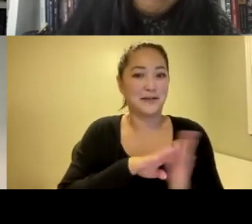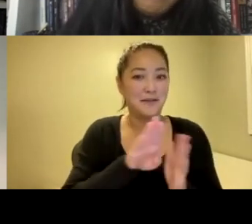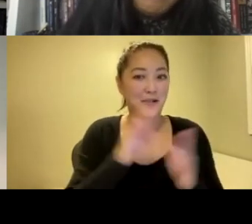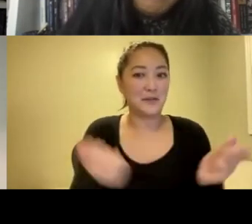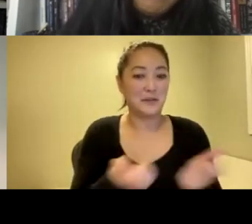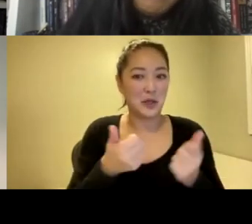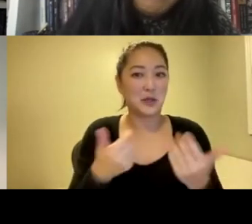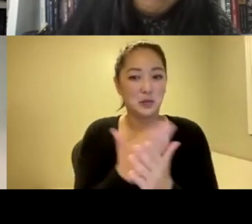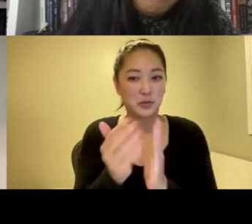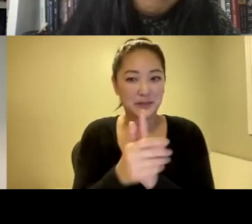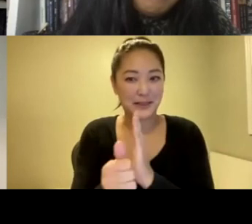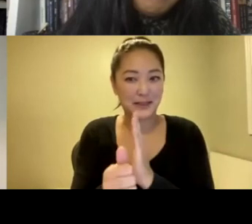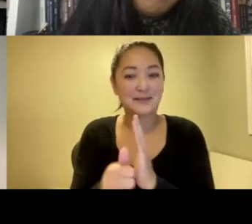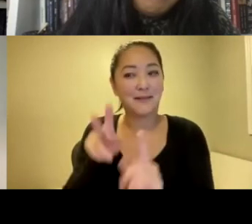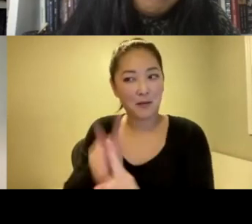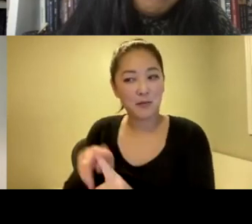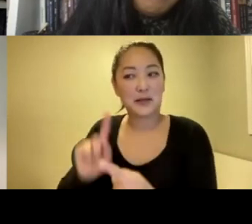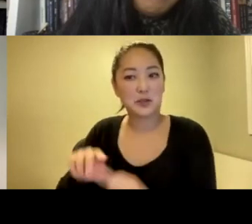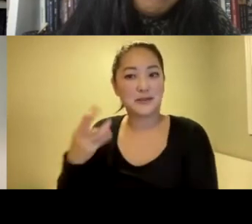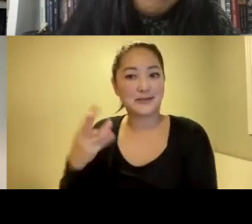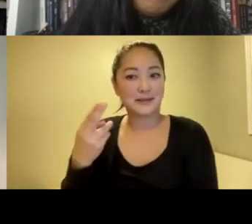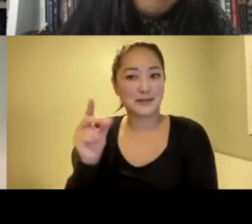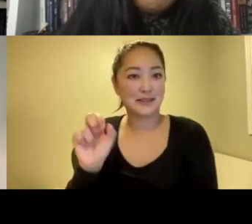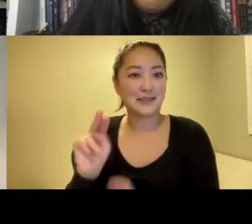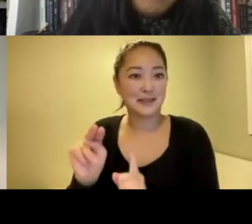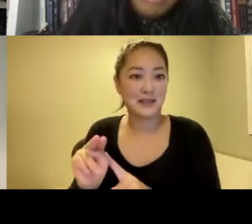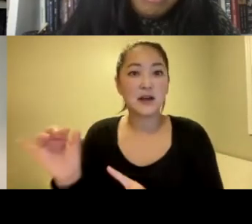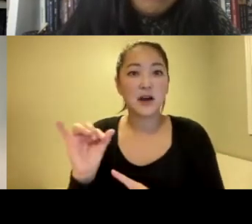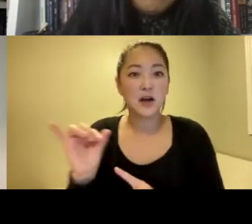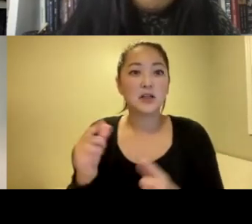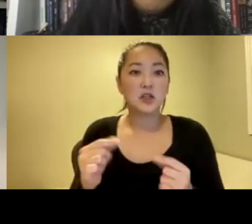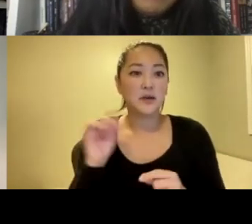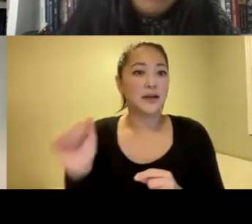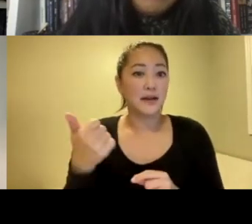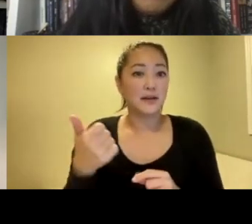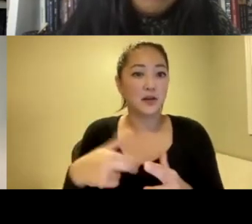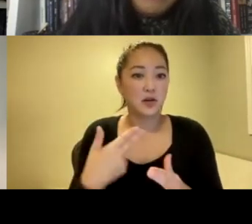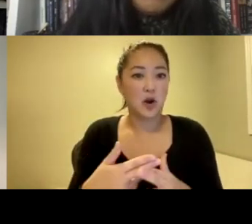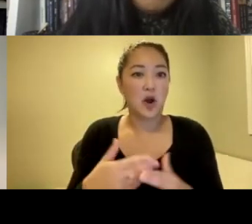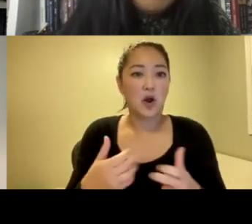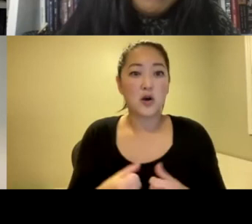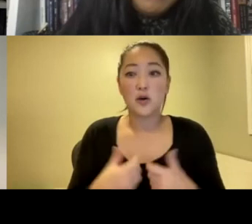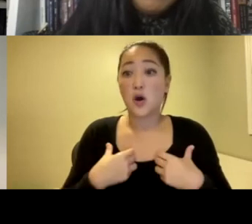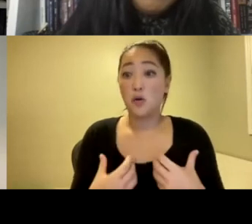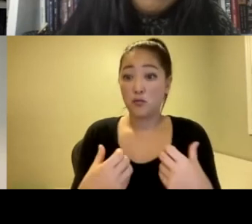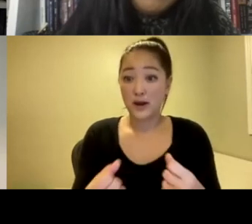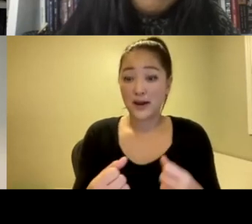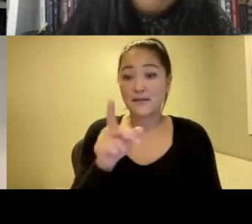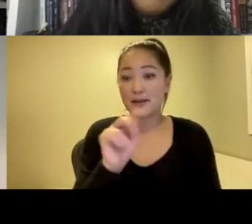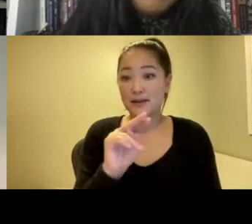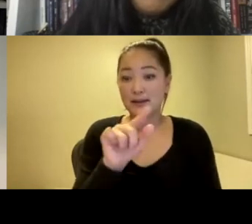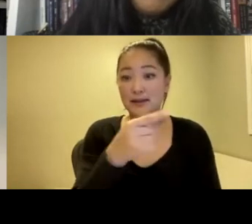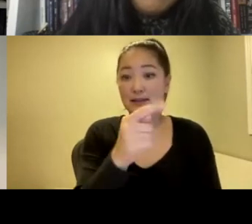Another show that we're really proud of is The Bravest Night, which is on CBC Kids, featuring a prince and a knight who